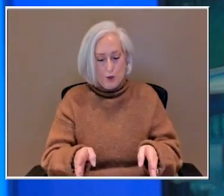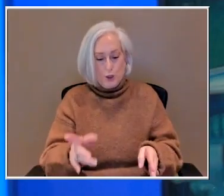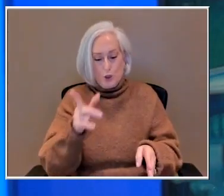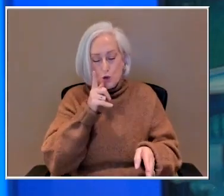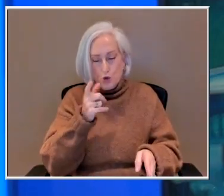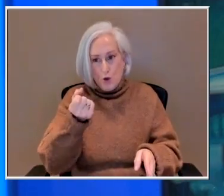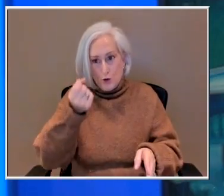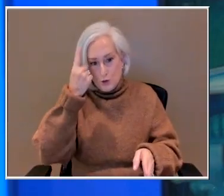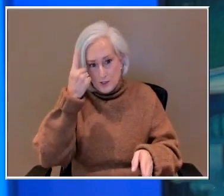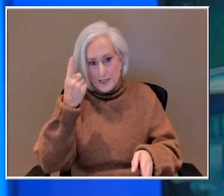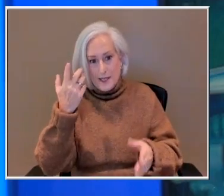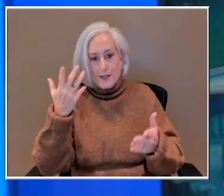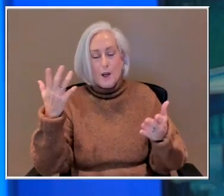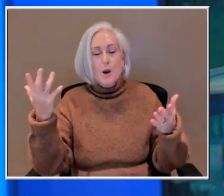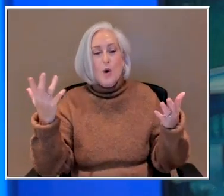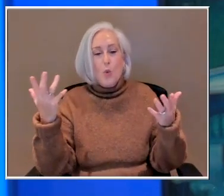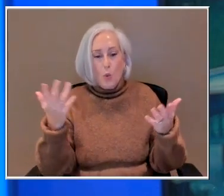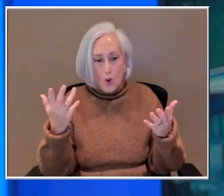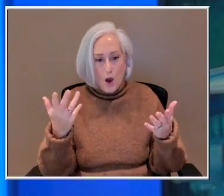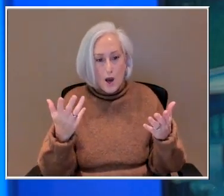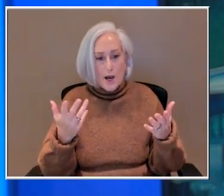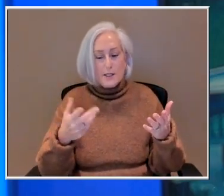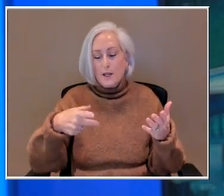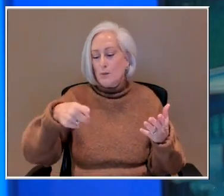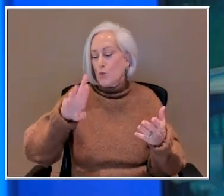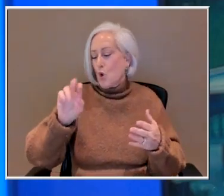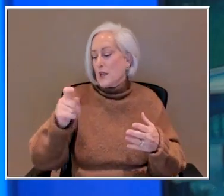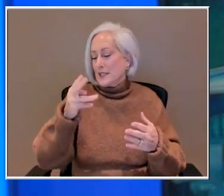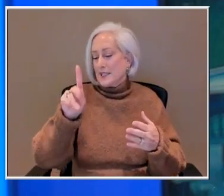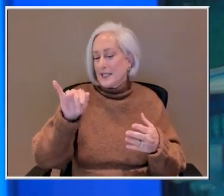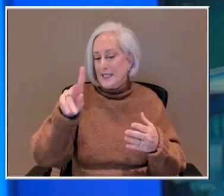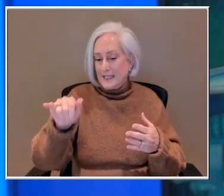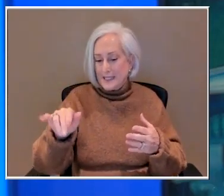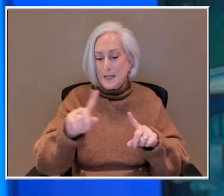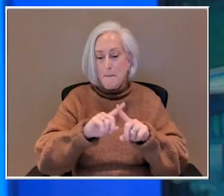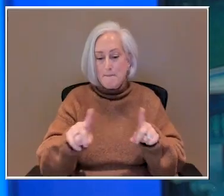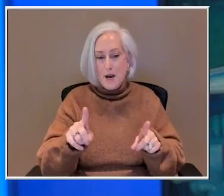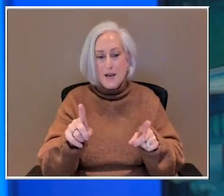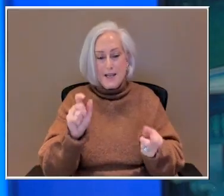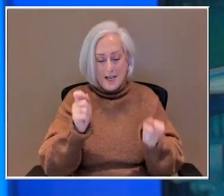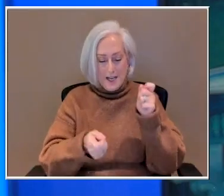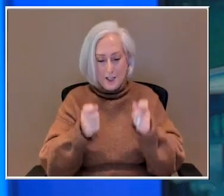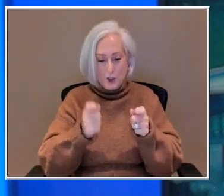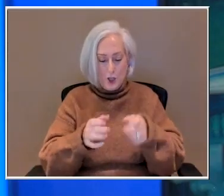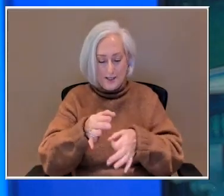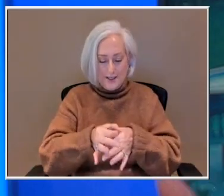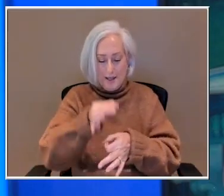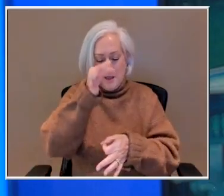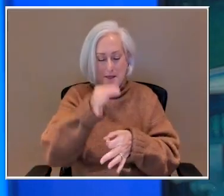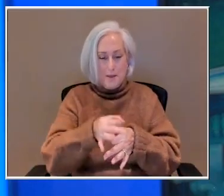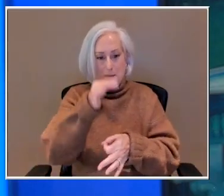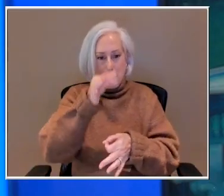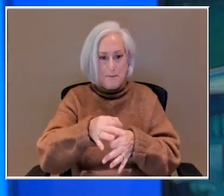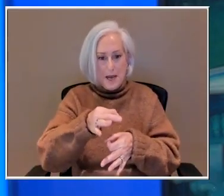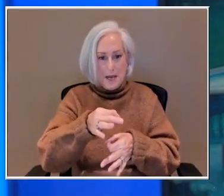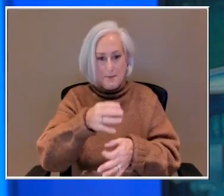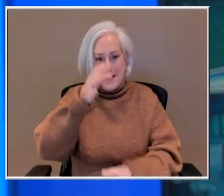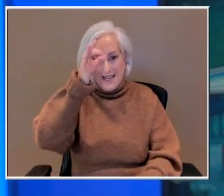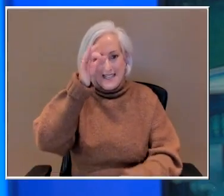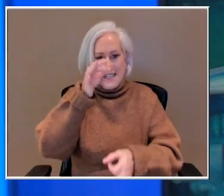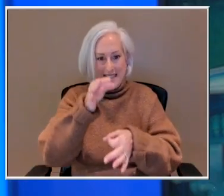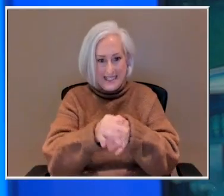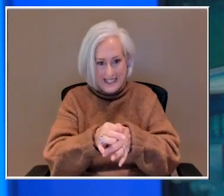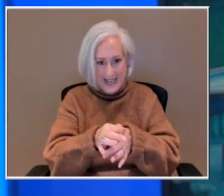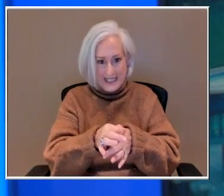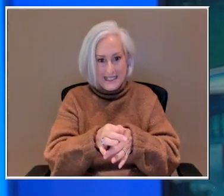rotation-plasty prostheses. But to adjust the pylon, which is essentially just a pipe connecting the socket that the leg goes into,